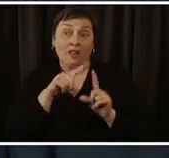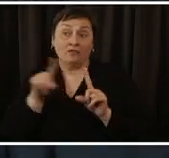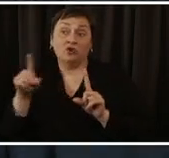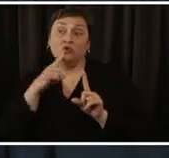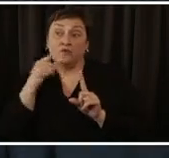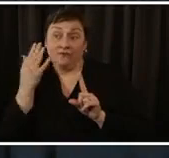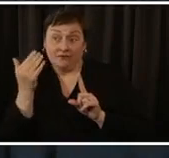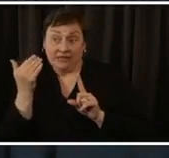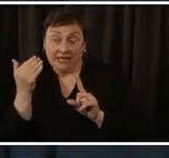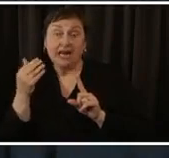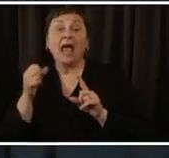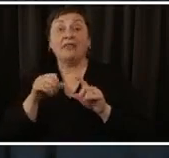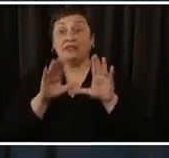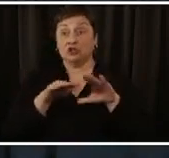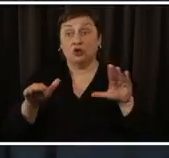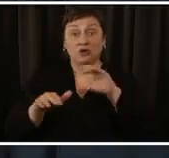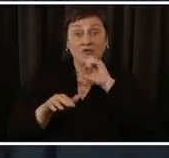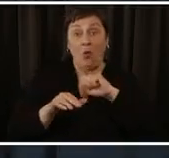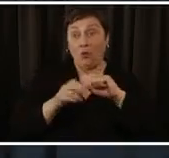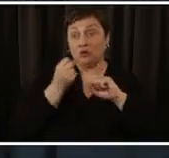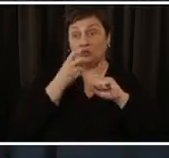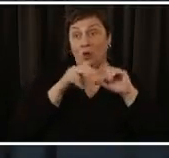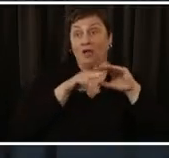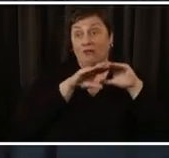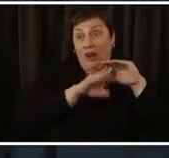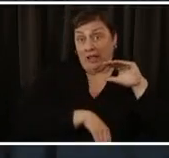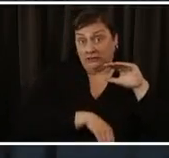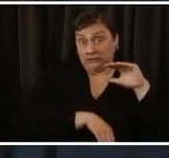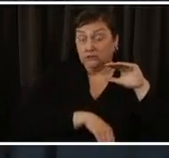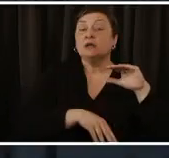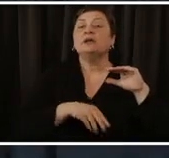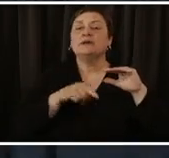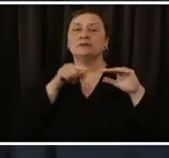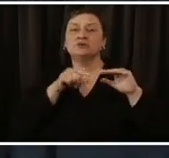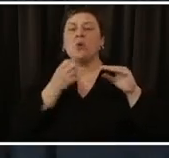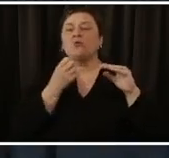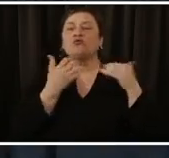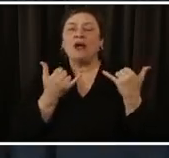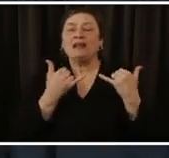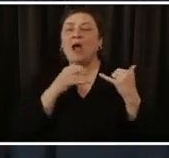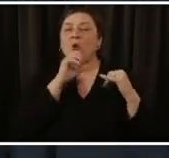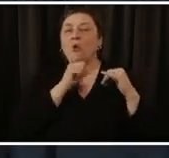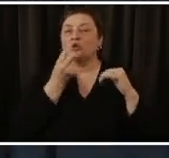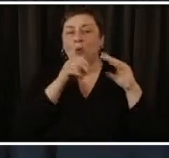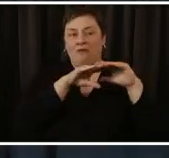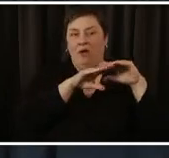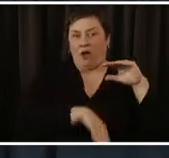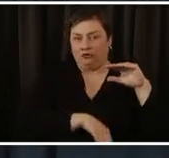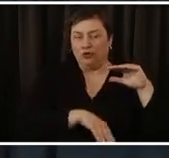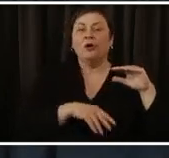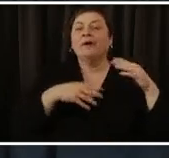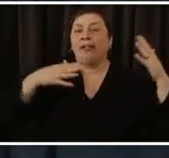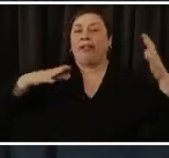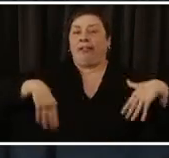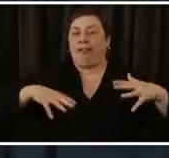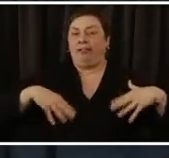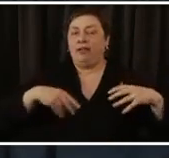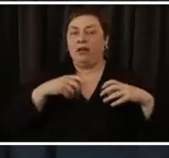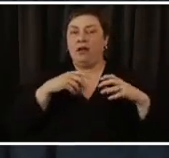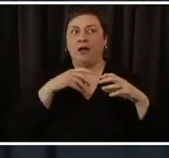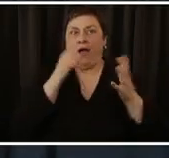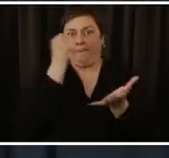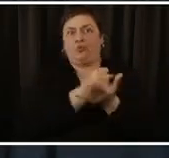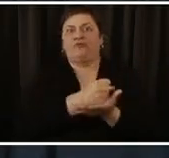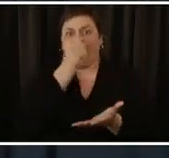under 12, 11 and under, the field trials are underway, but the paperwork hasn't been filed yet. So it's one level behind the 12 to 15.